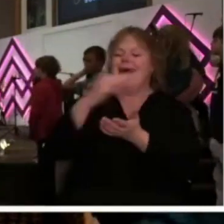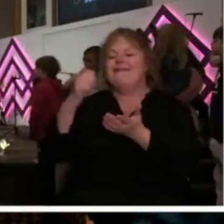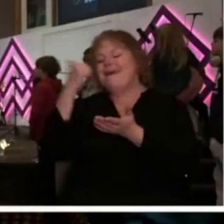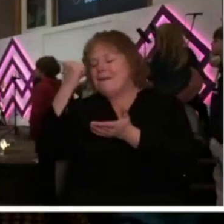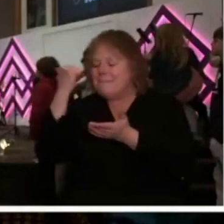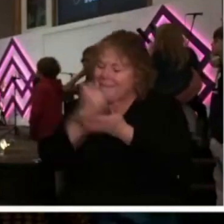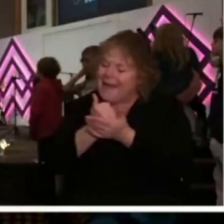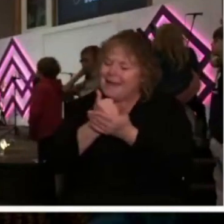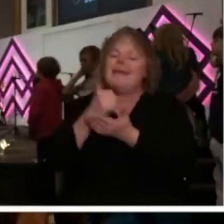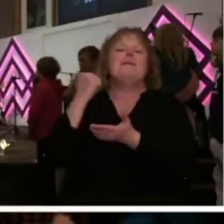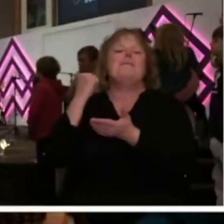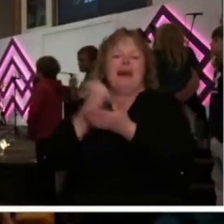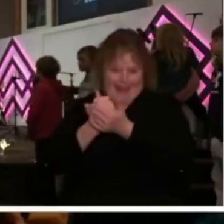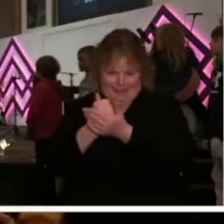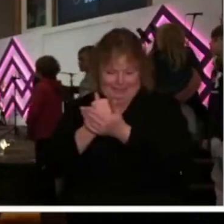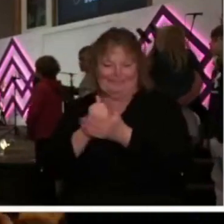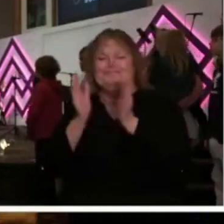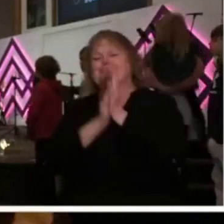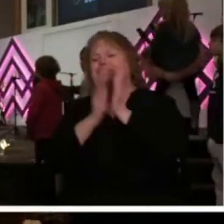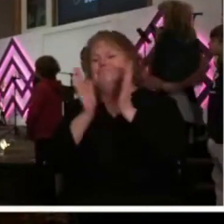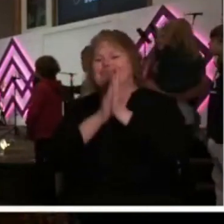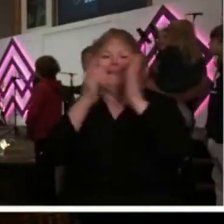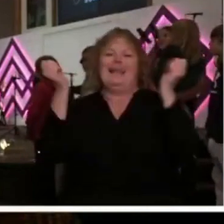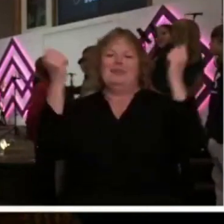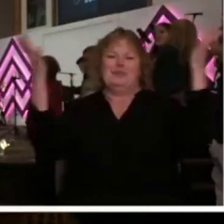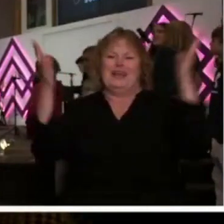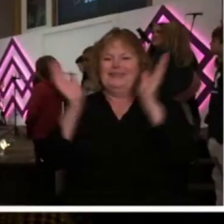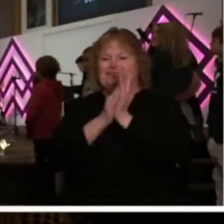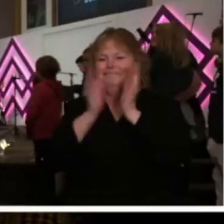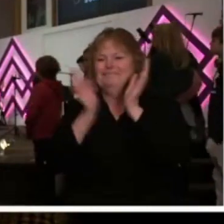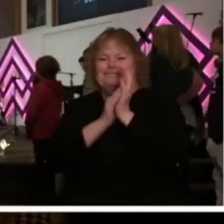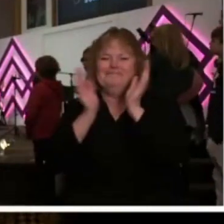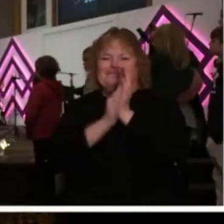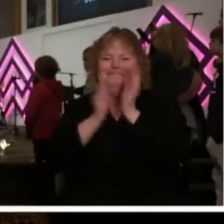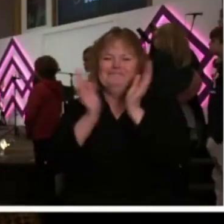and amen and amen. Hallelujah.